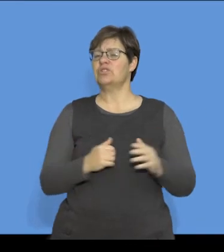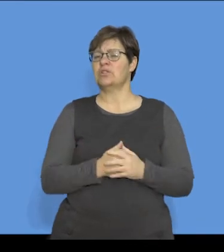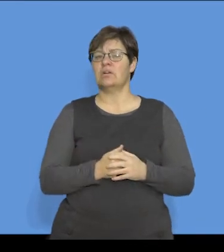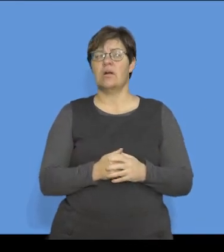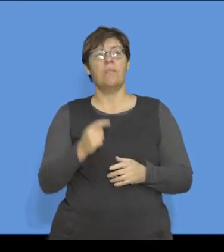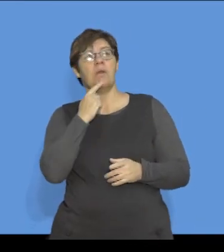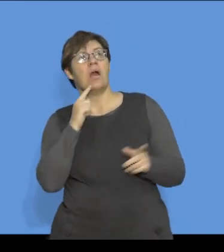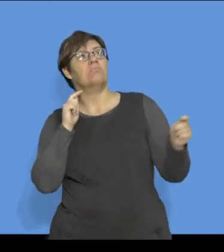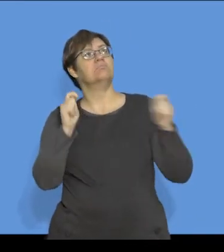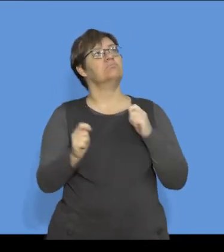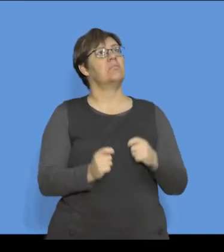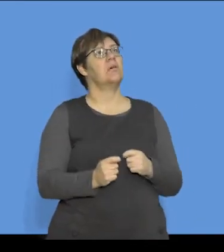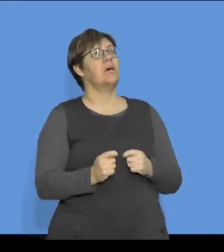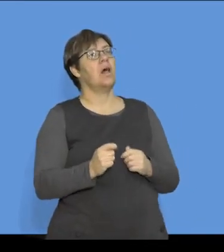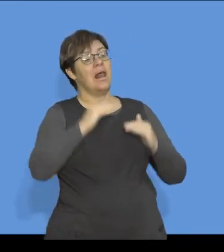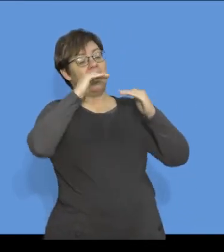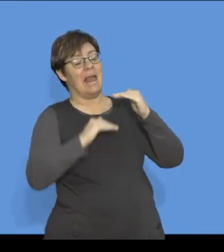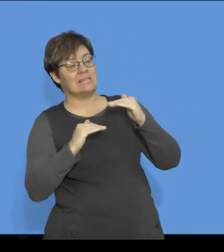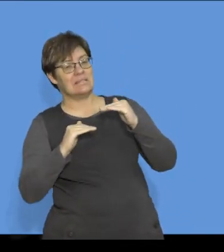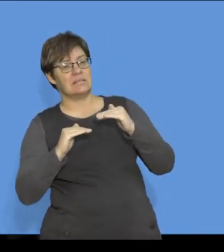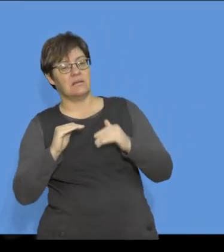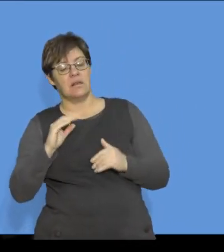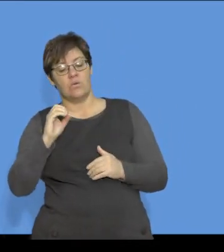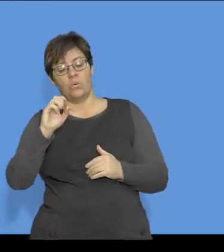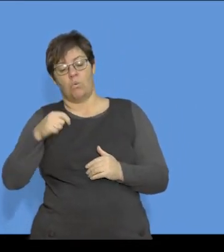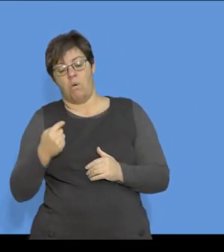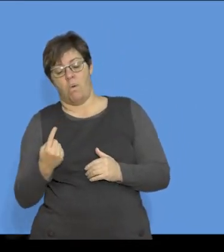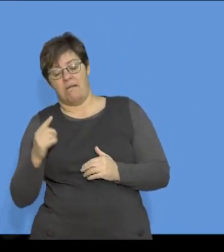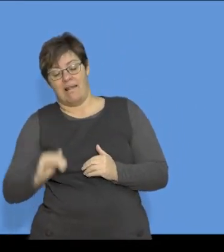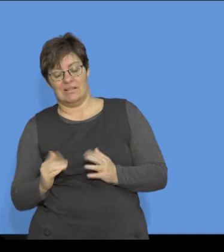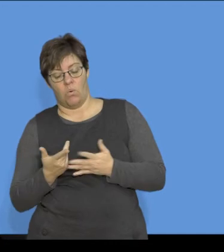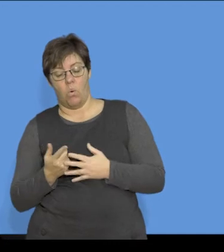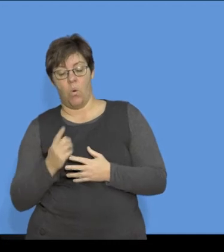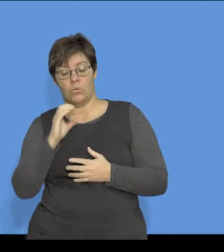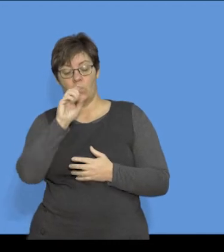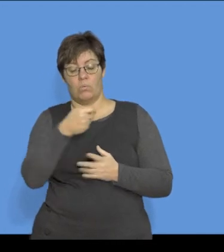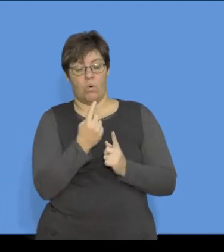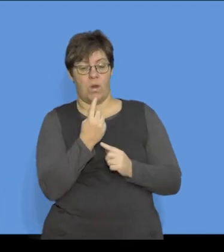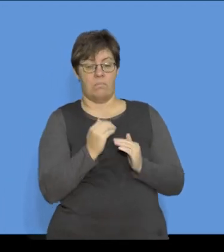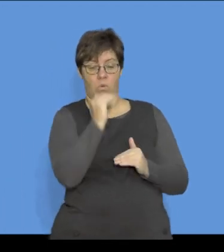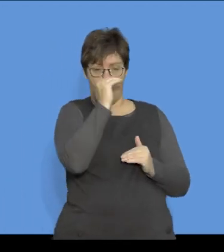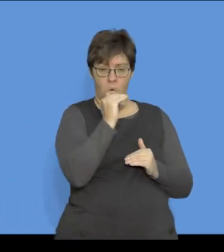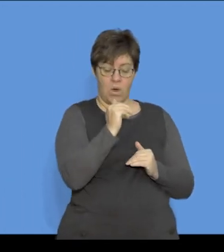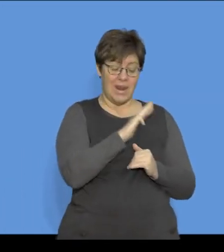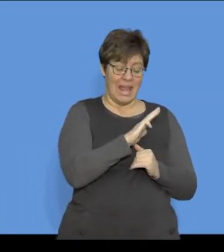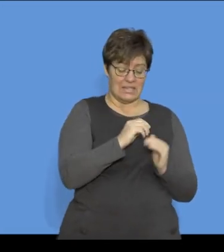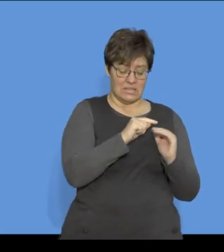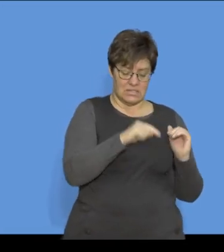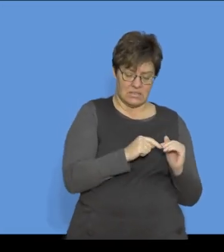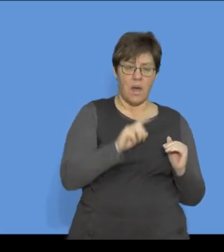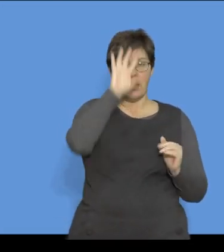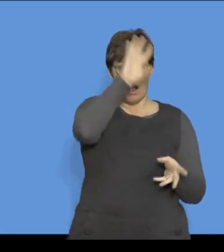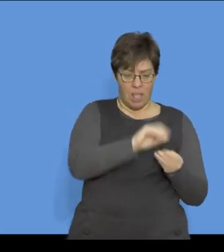adjust 0.1 less and 0.1 more with the two angles, they will still give us 180